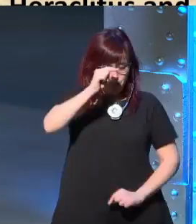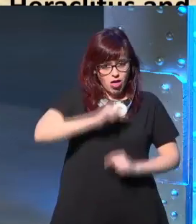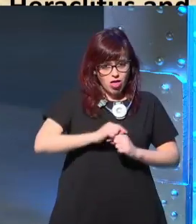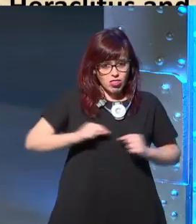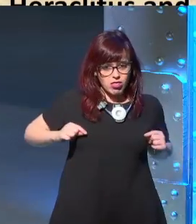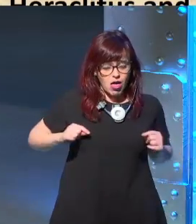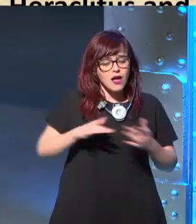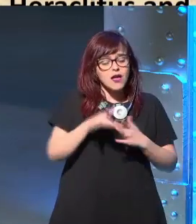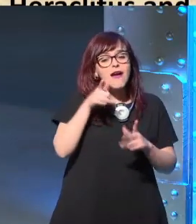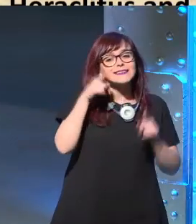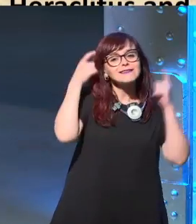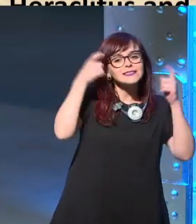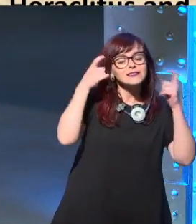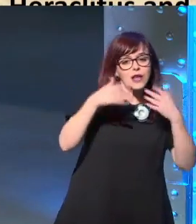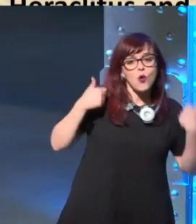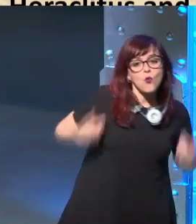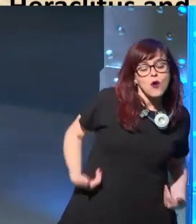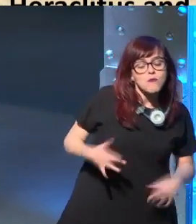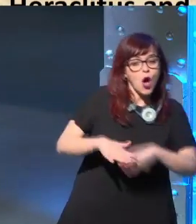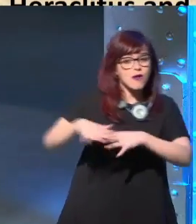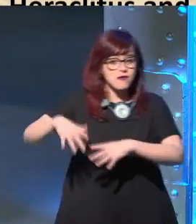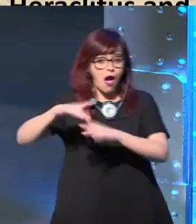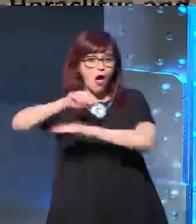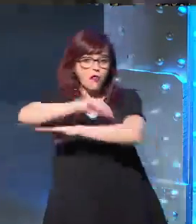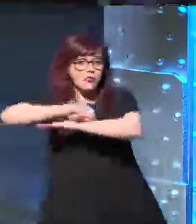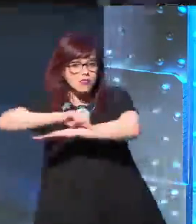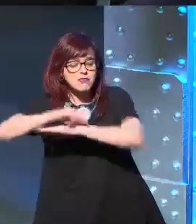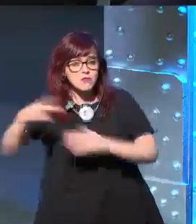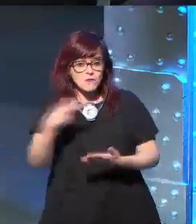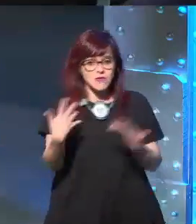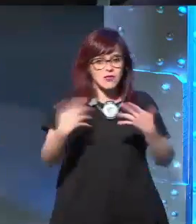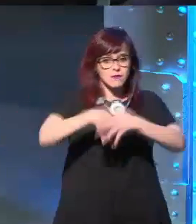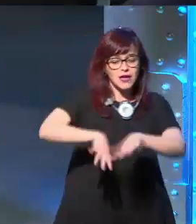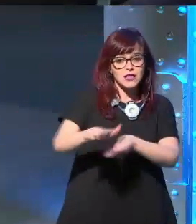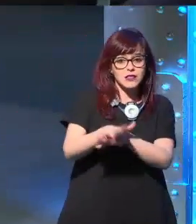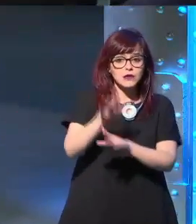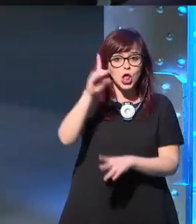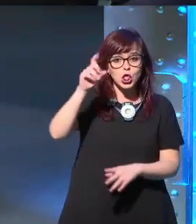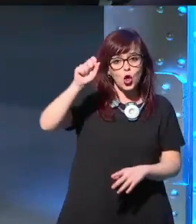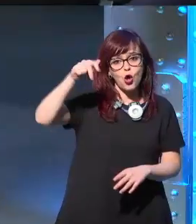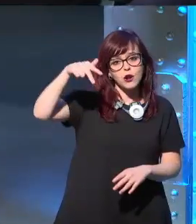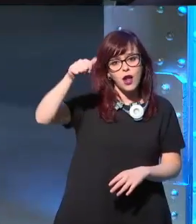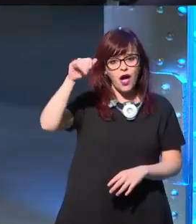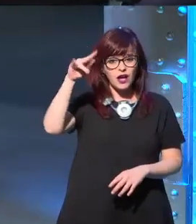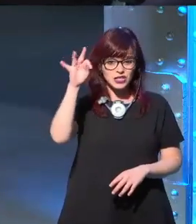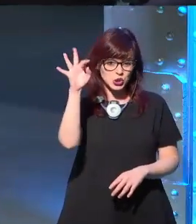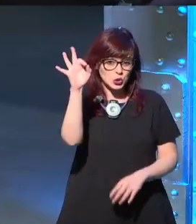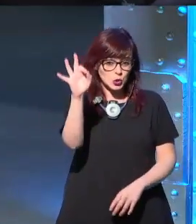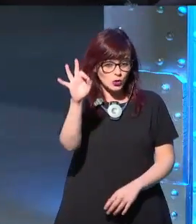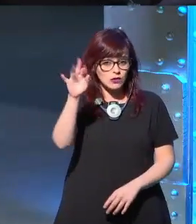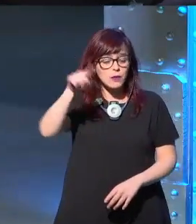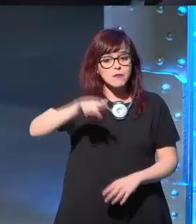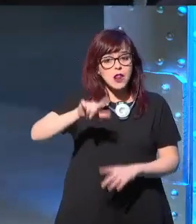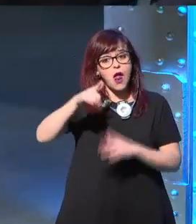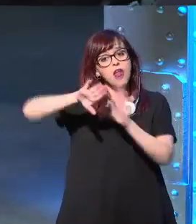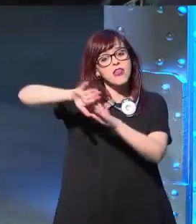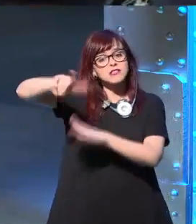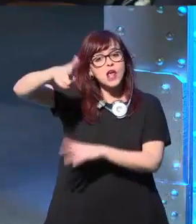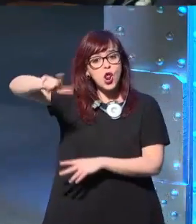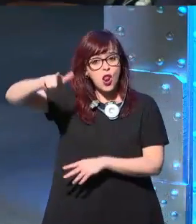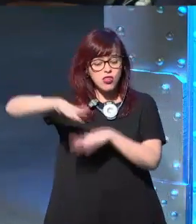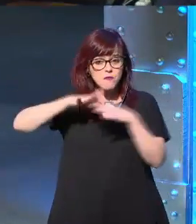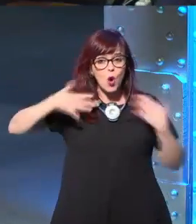So there he is with his friend Donato Bramante on the right. On the left, there's Leonardo wearing the purple and pink tunics he